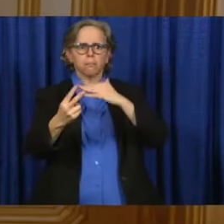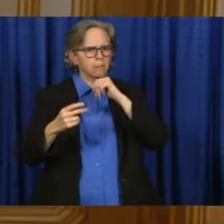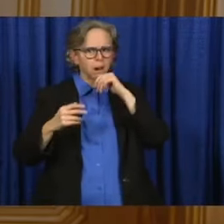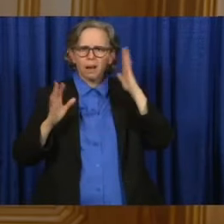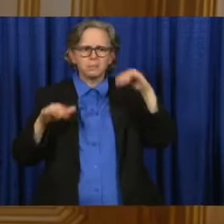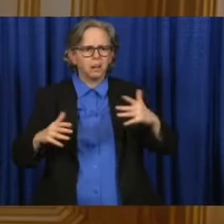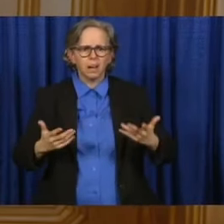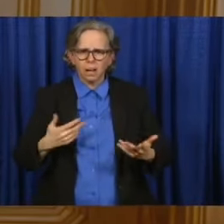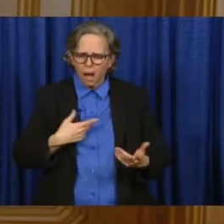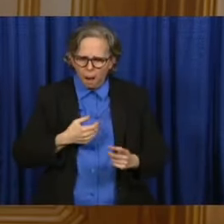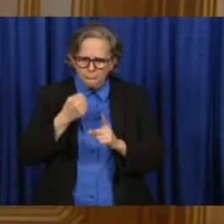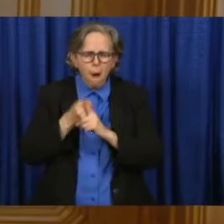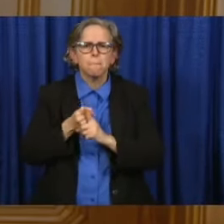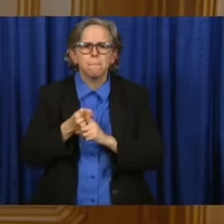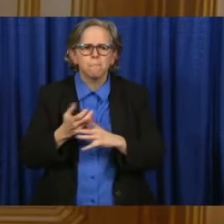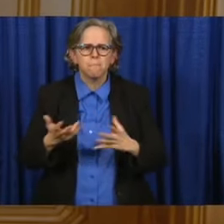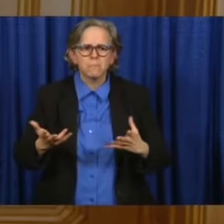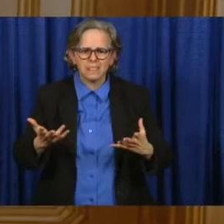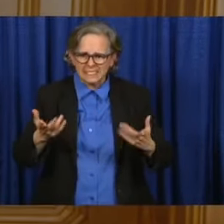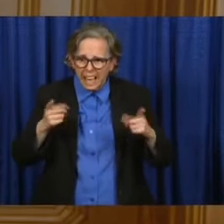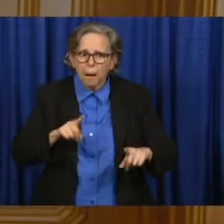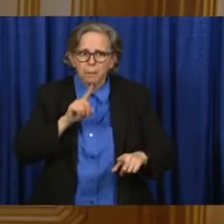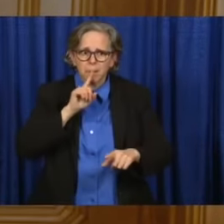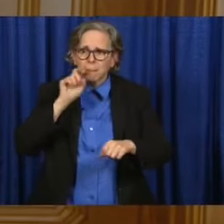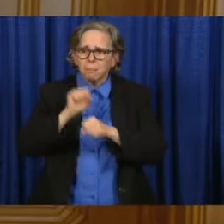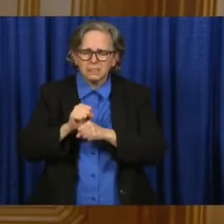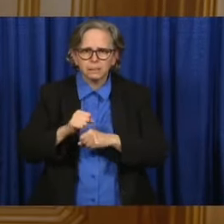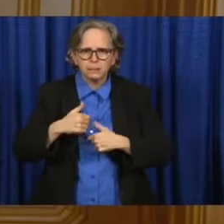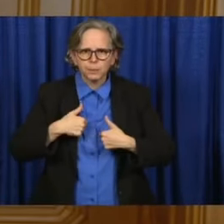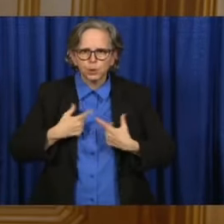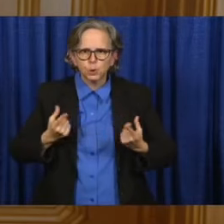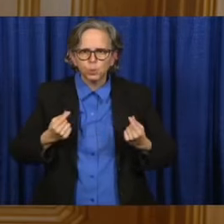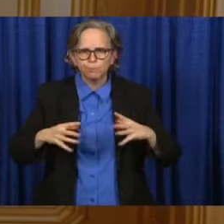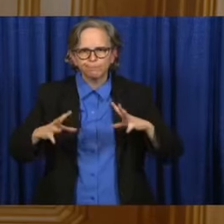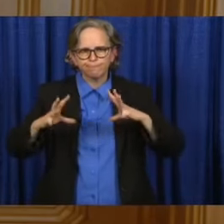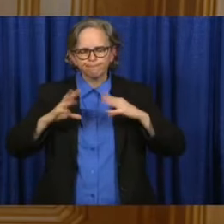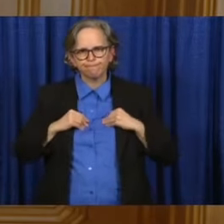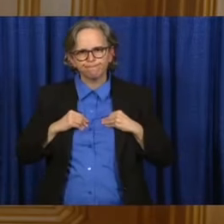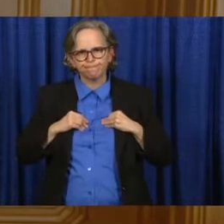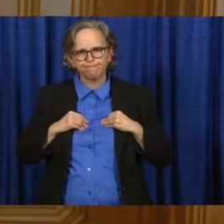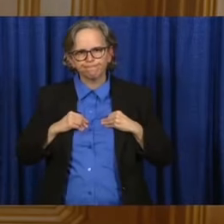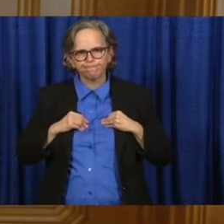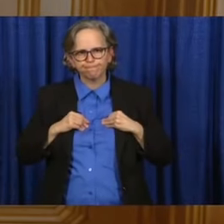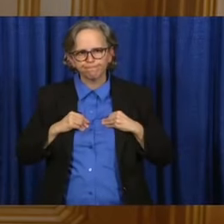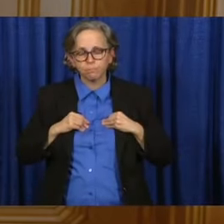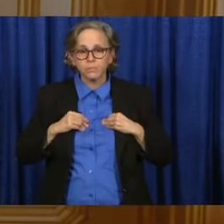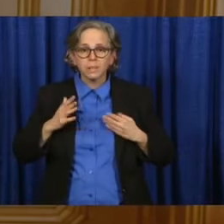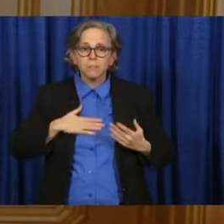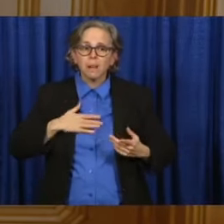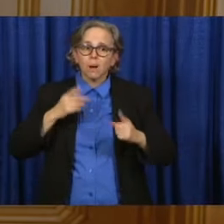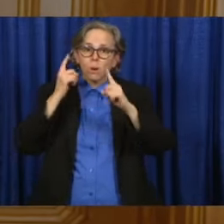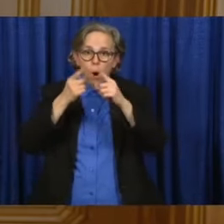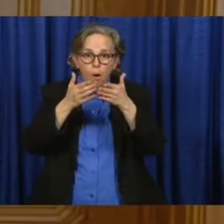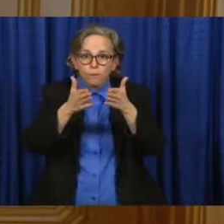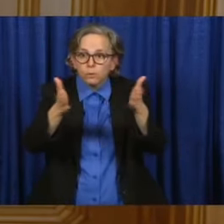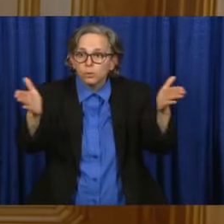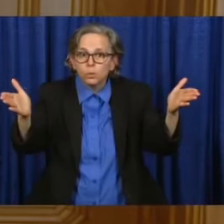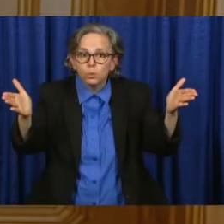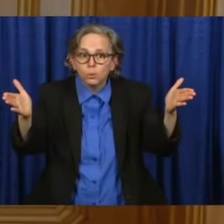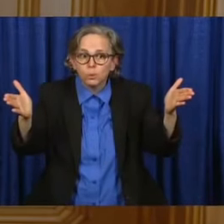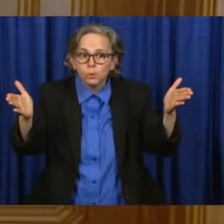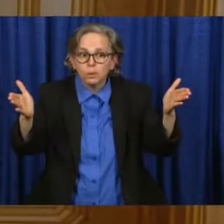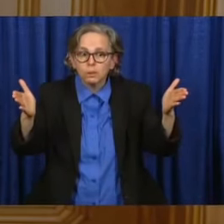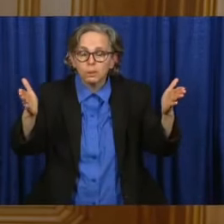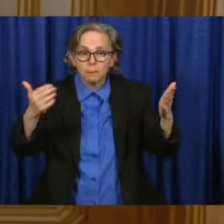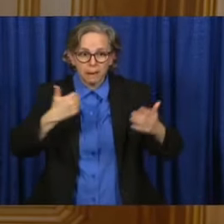And my goal for all Ohioans, for myself, my family, for all Ohioans, is that